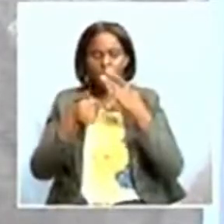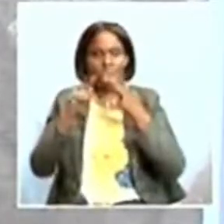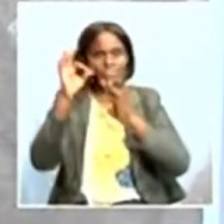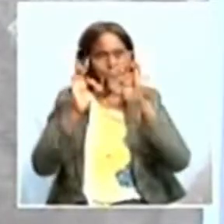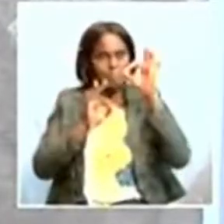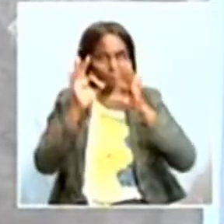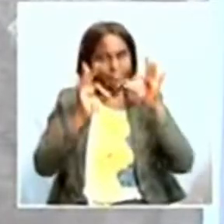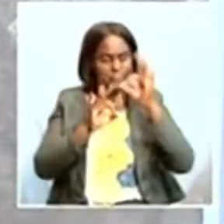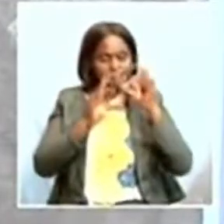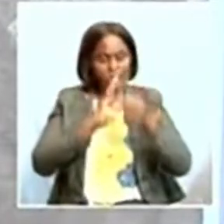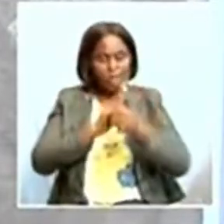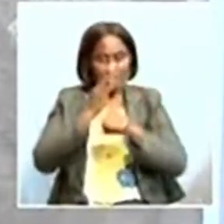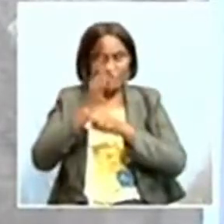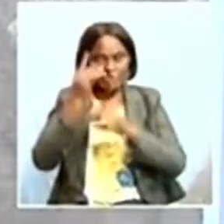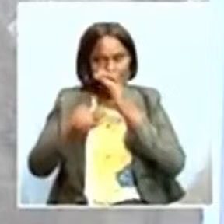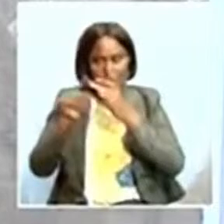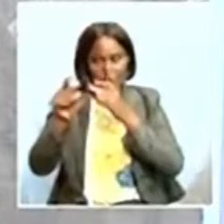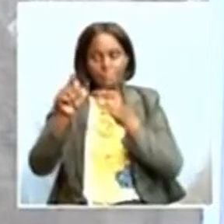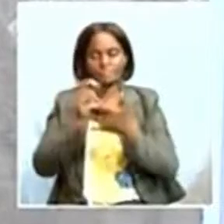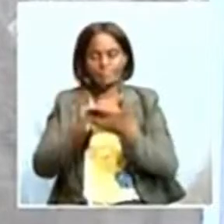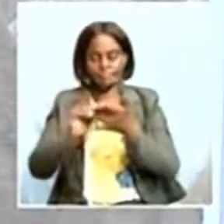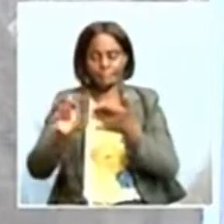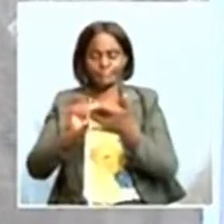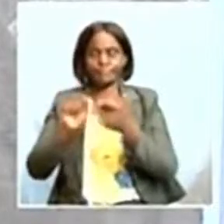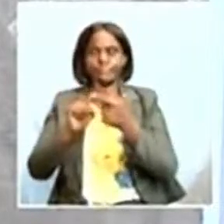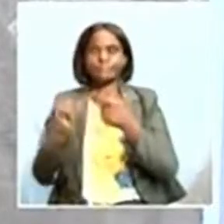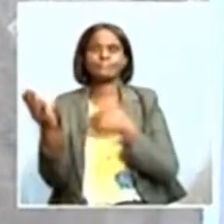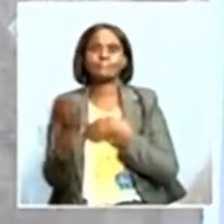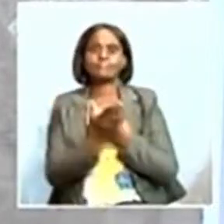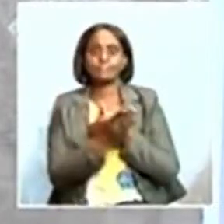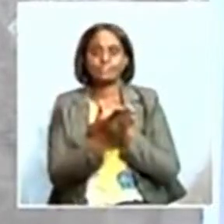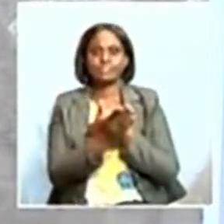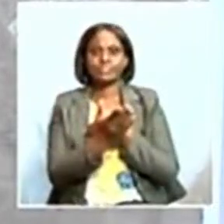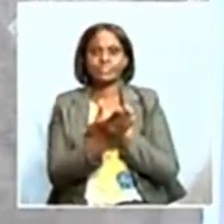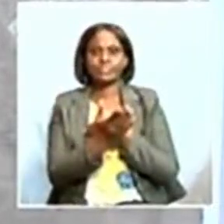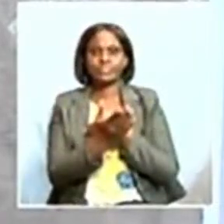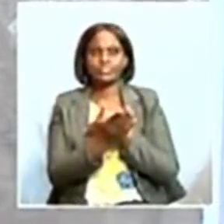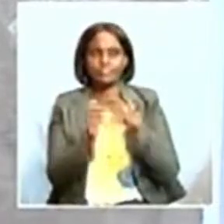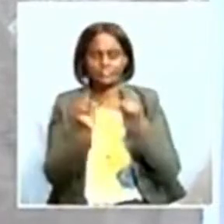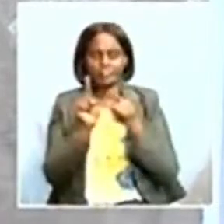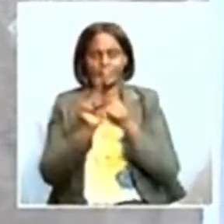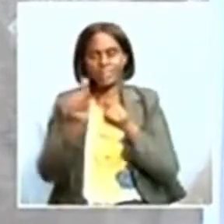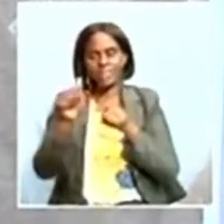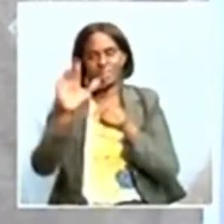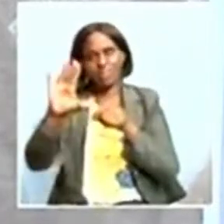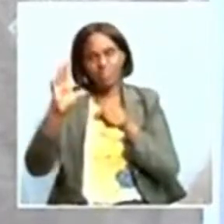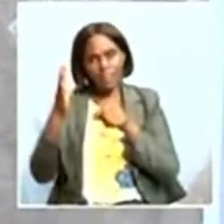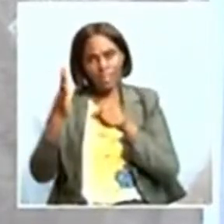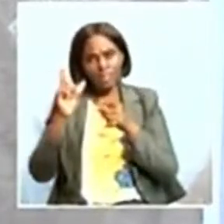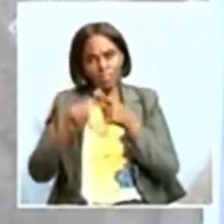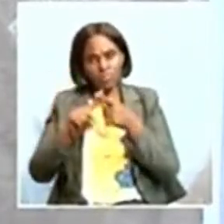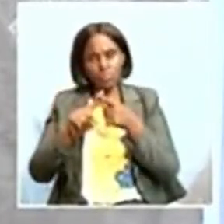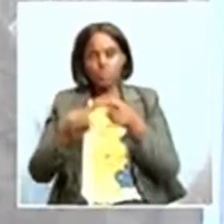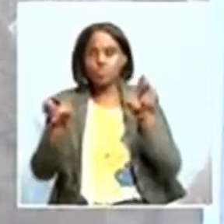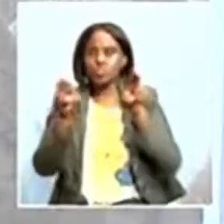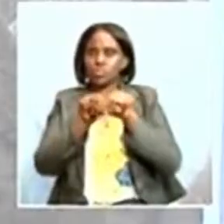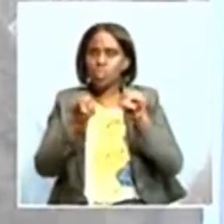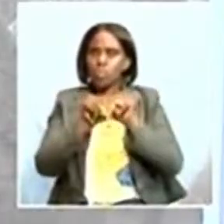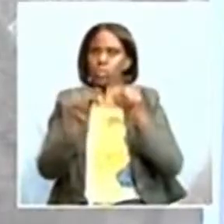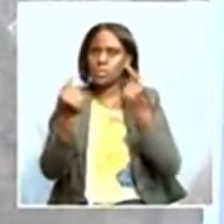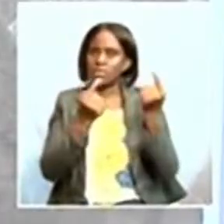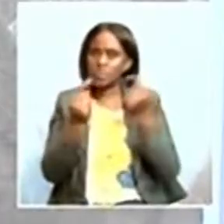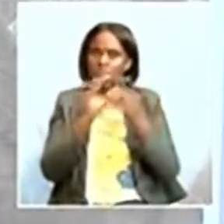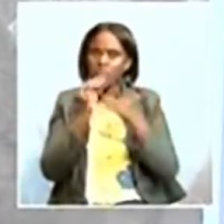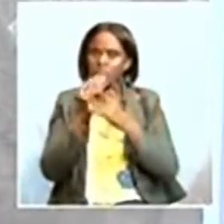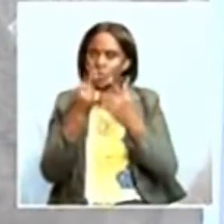adjusted following what was written to them. Are they going to go back to the normal situations,